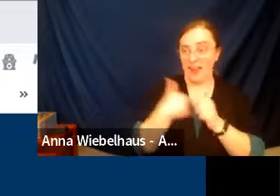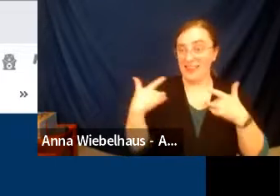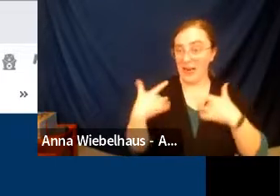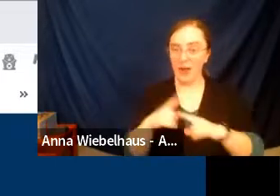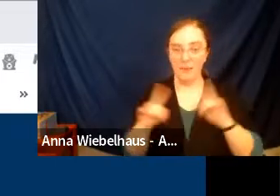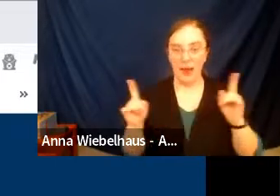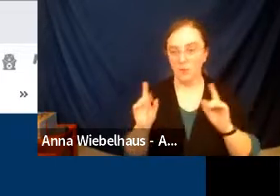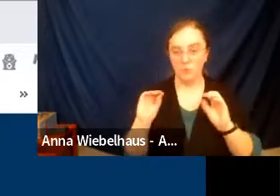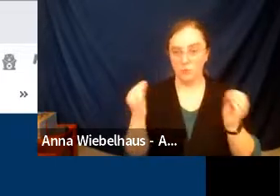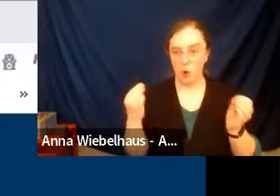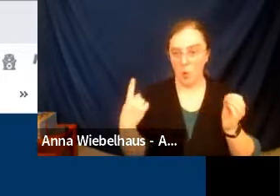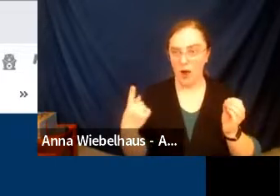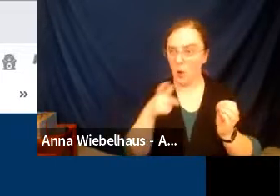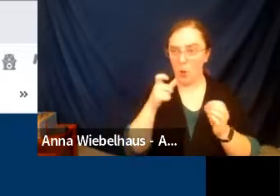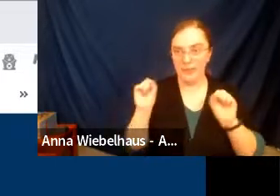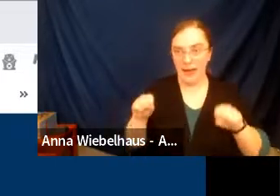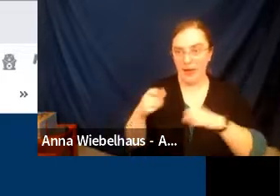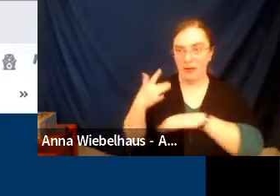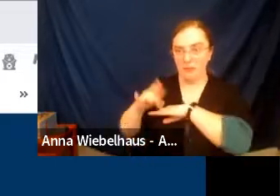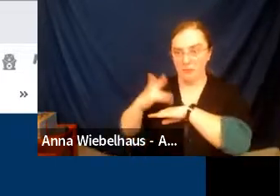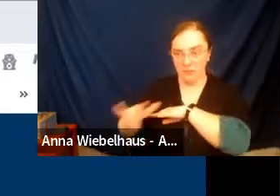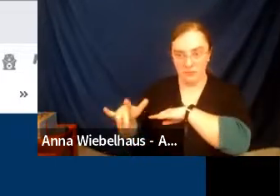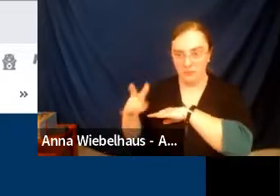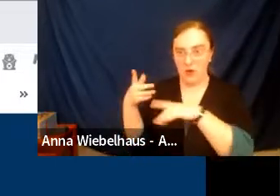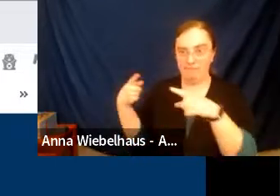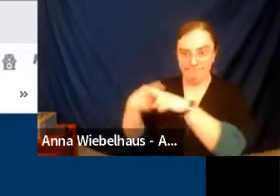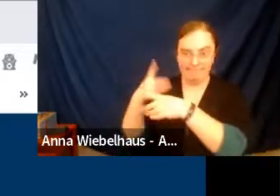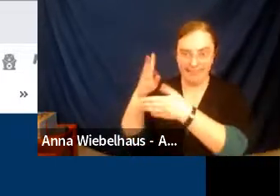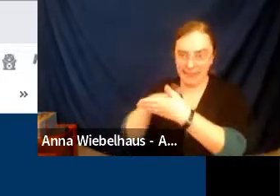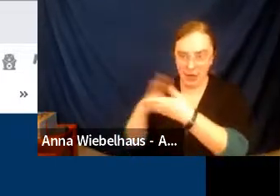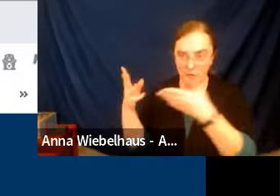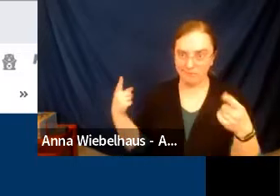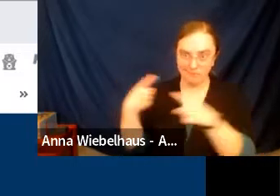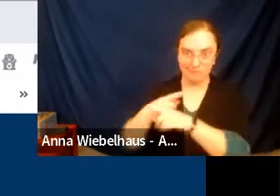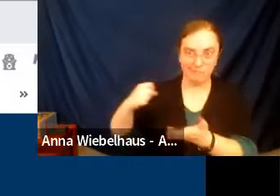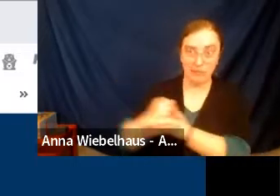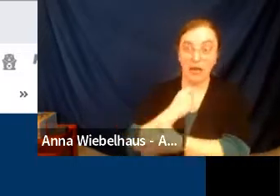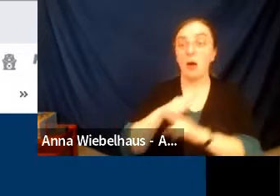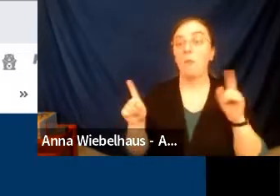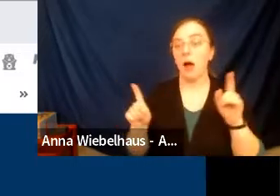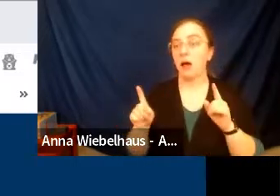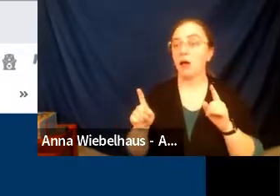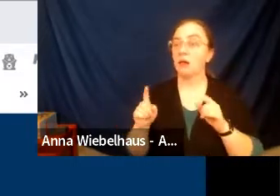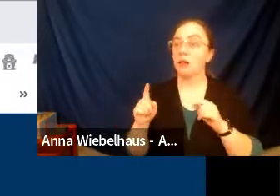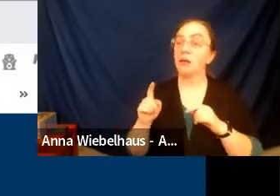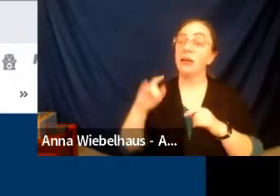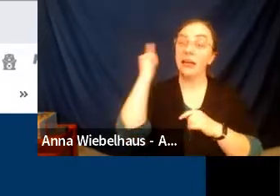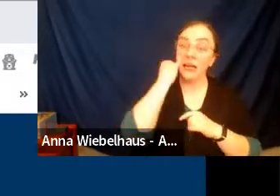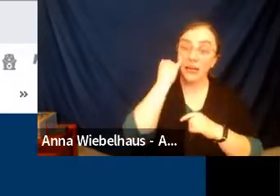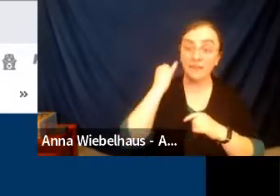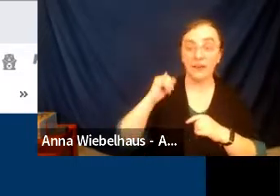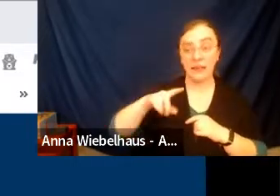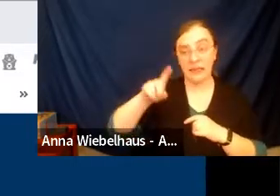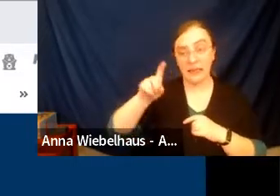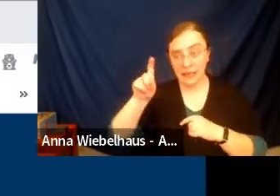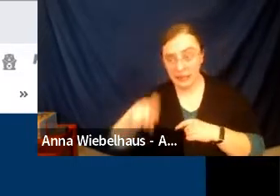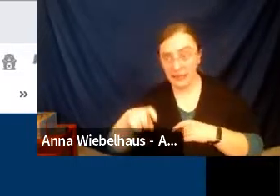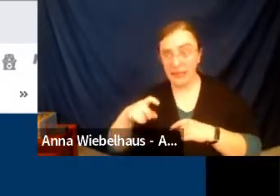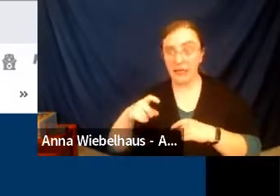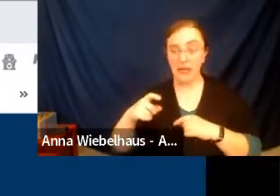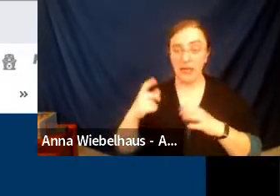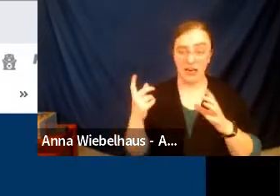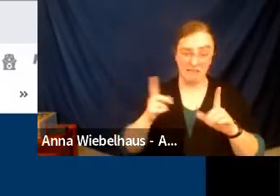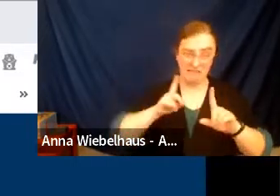could make the schedule work, but they are available to answer questions, and we may be able to set up a forum if there are lots of questions